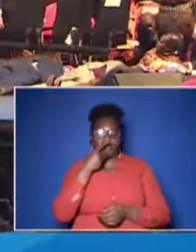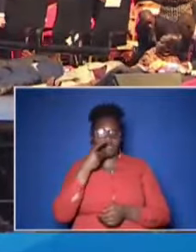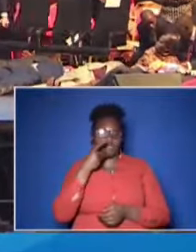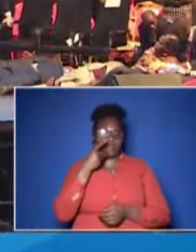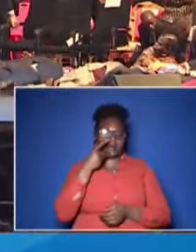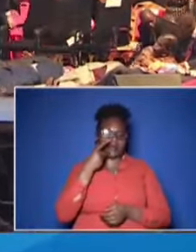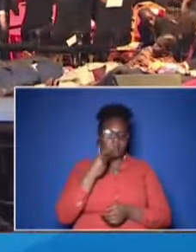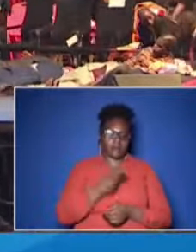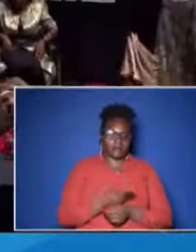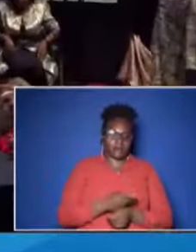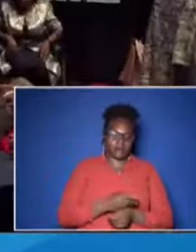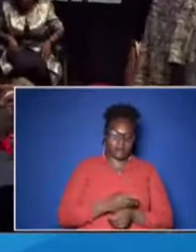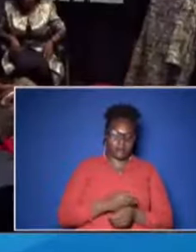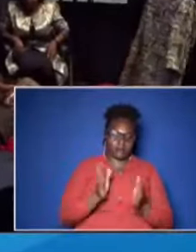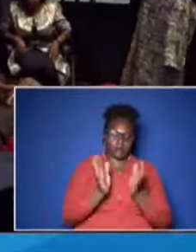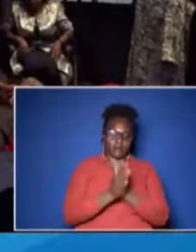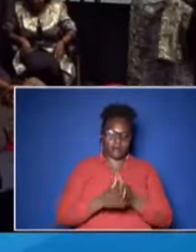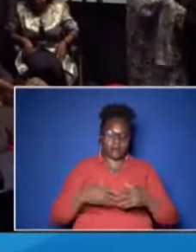shall